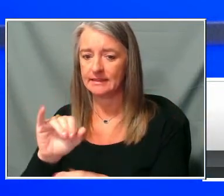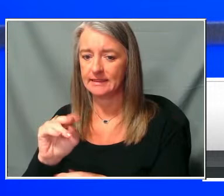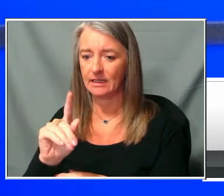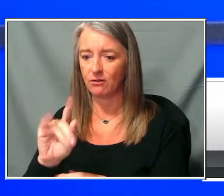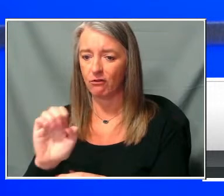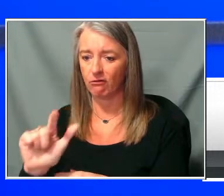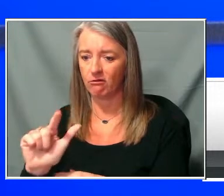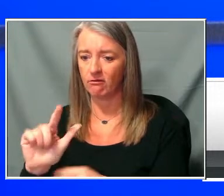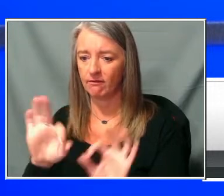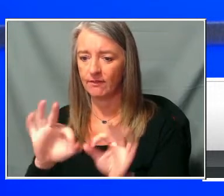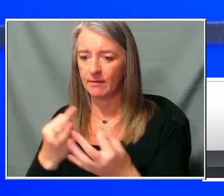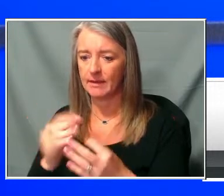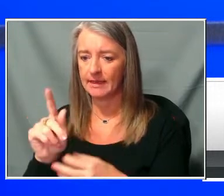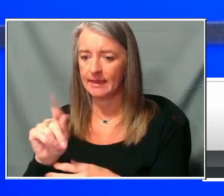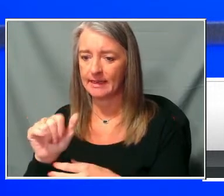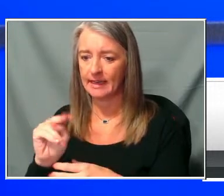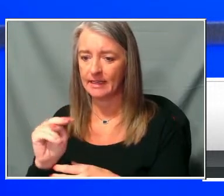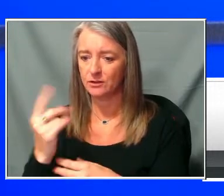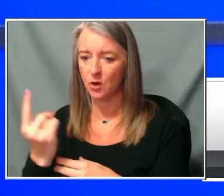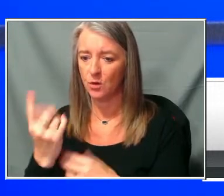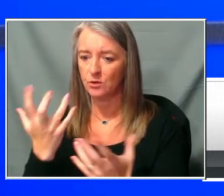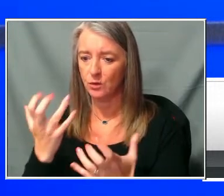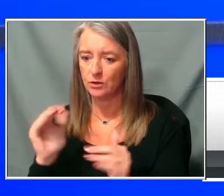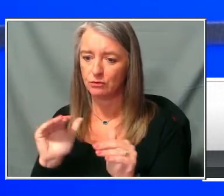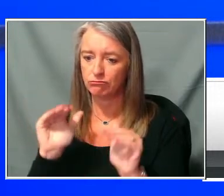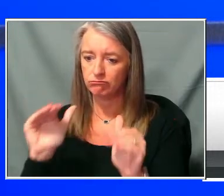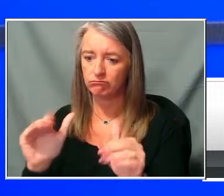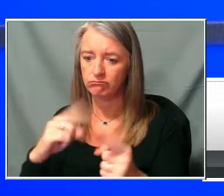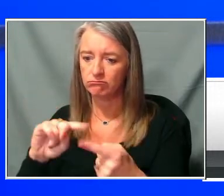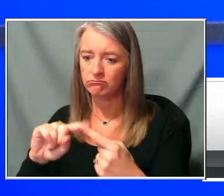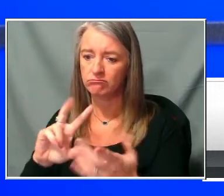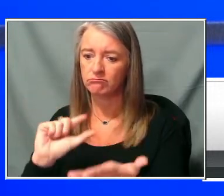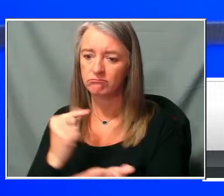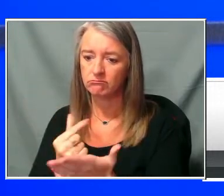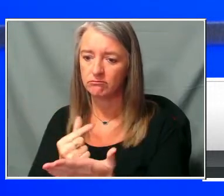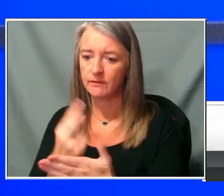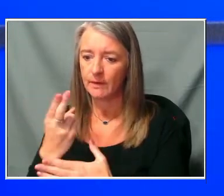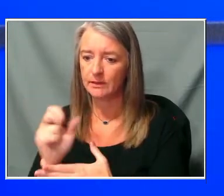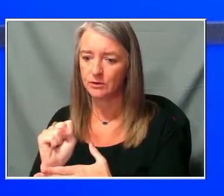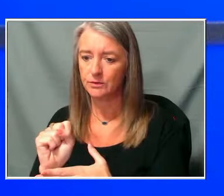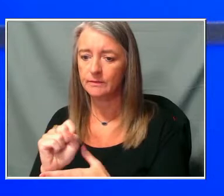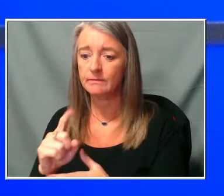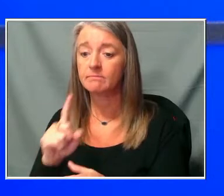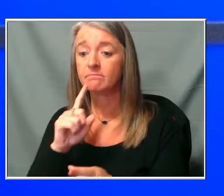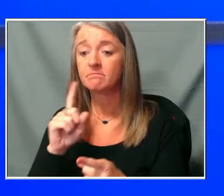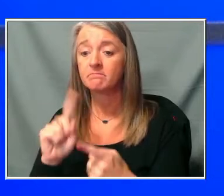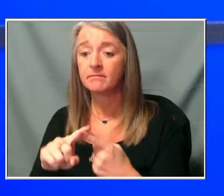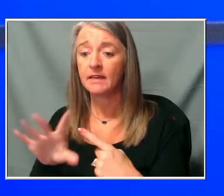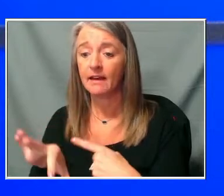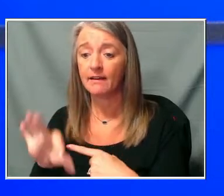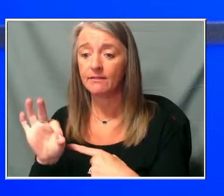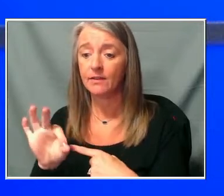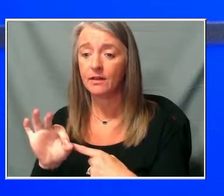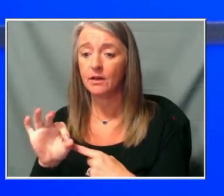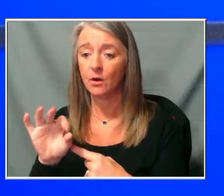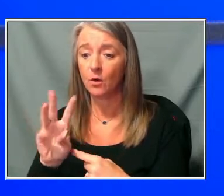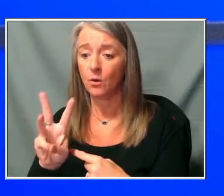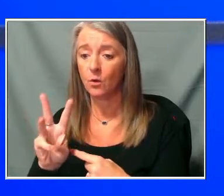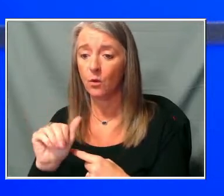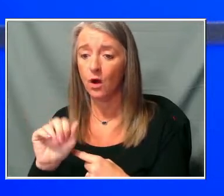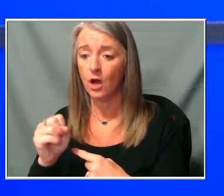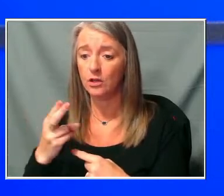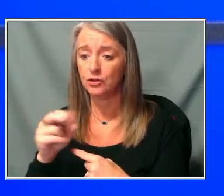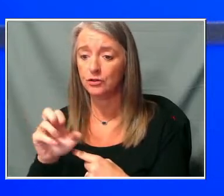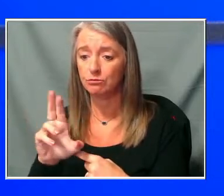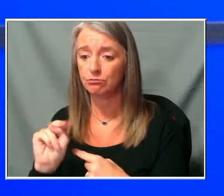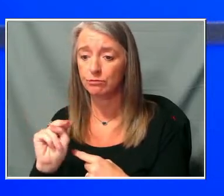And Kansas was always where I wanted to go when I graduated from high school. And I ended up finding Washburn University in Topeka, which I